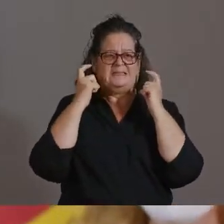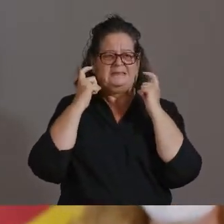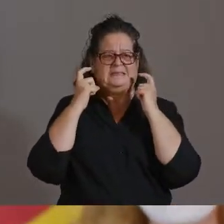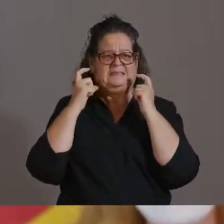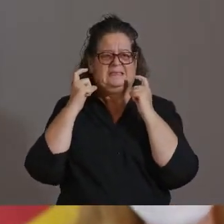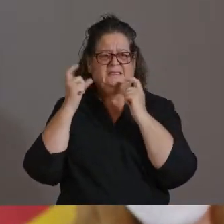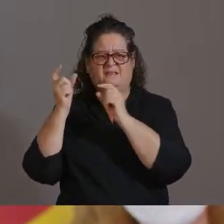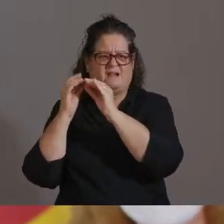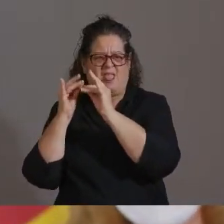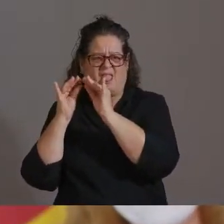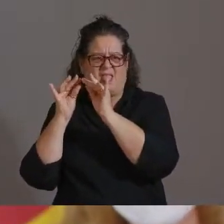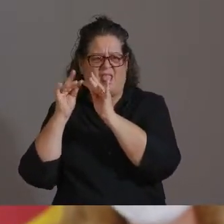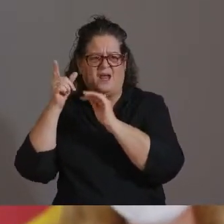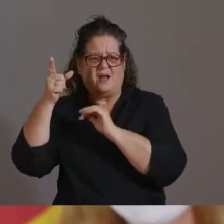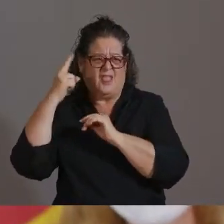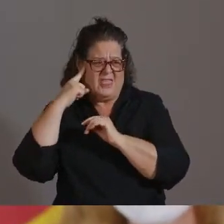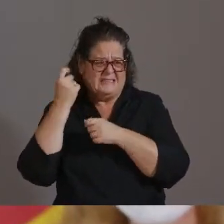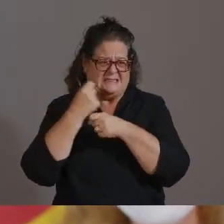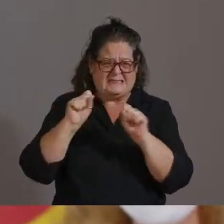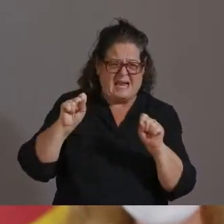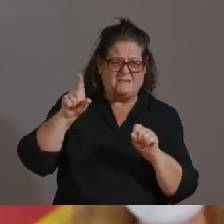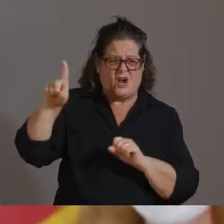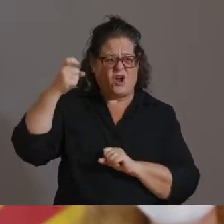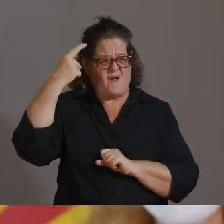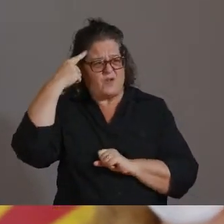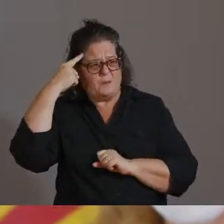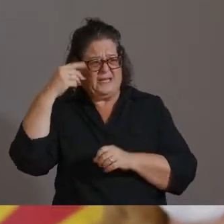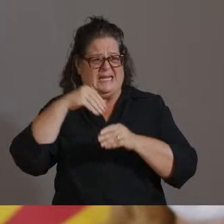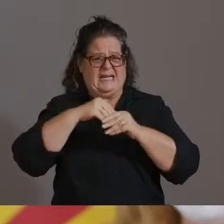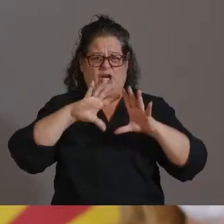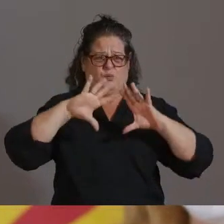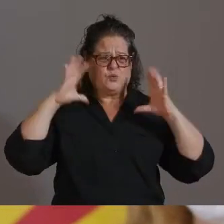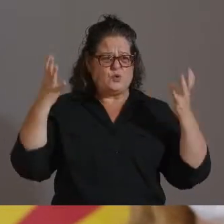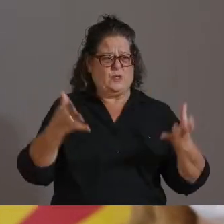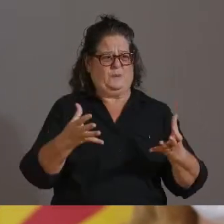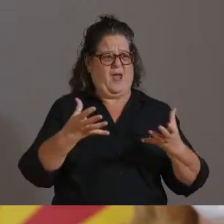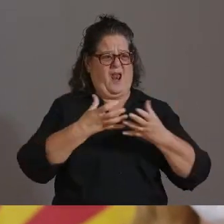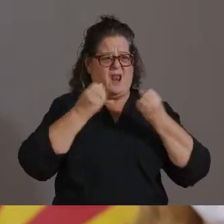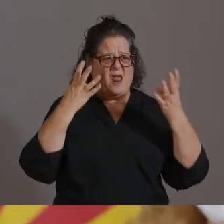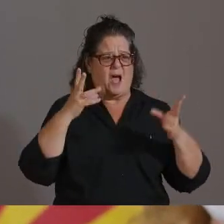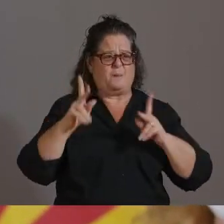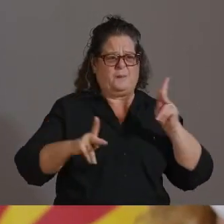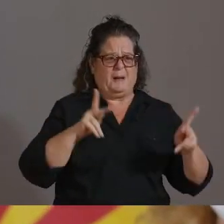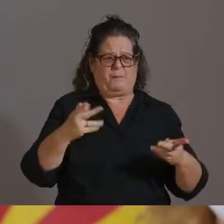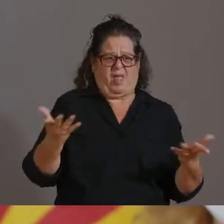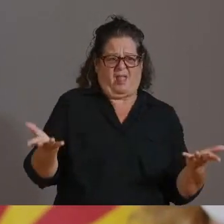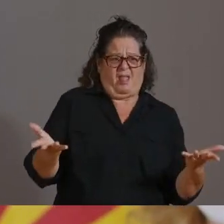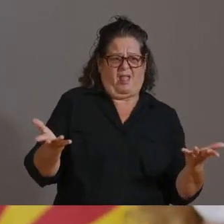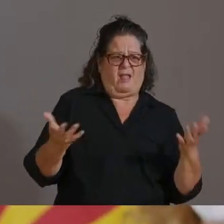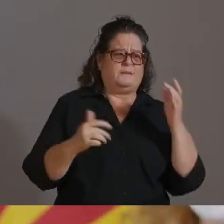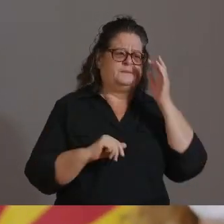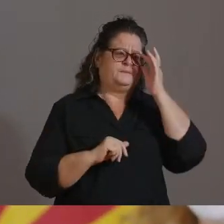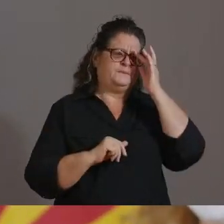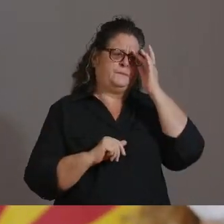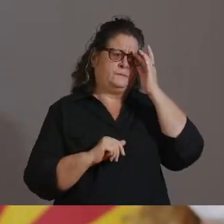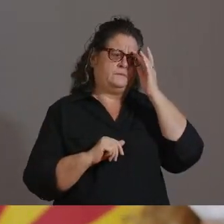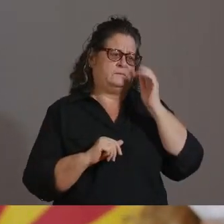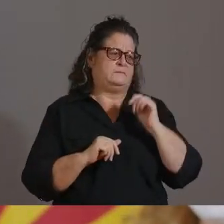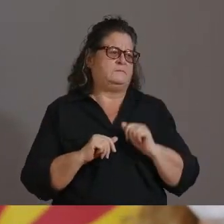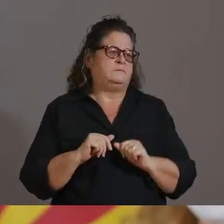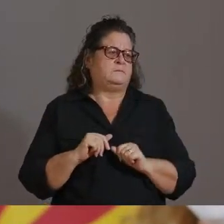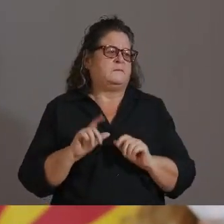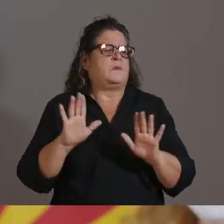was governor, you were in a group with a whole bunch of other people not socially distant. I want people to wear a mask. I've